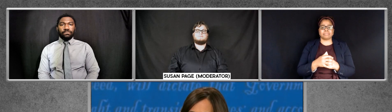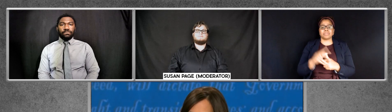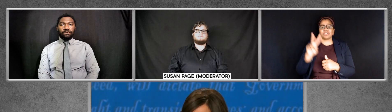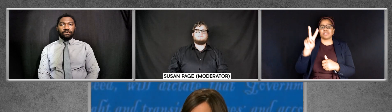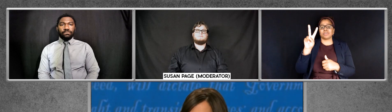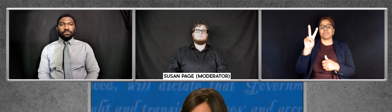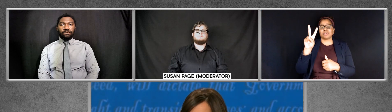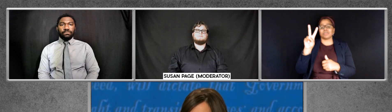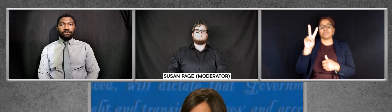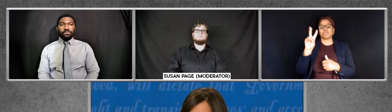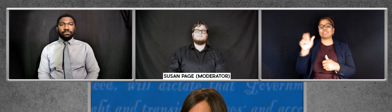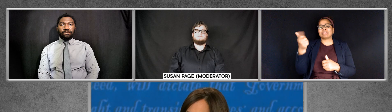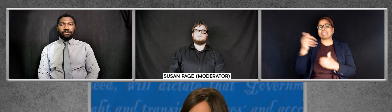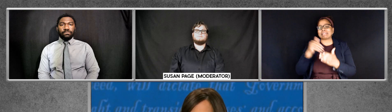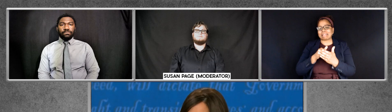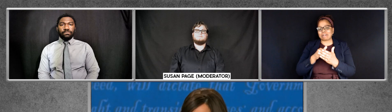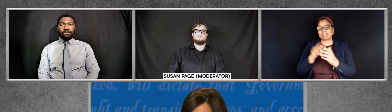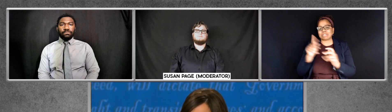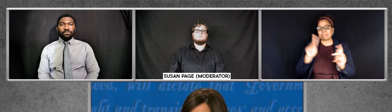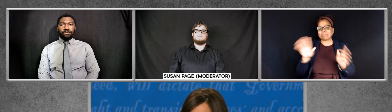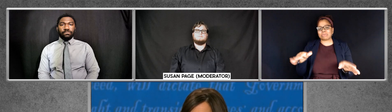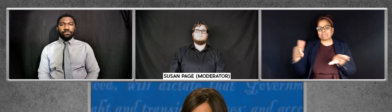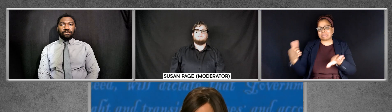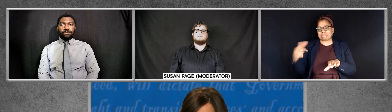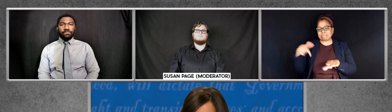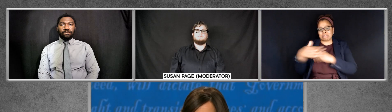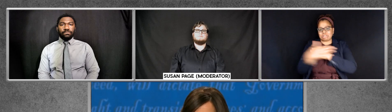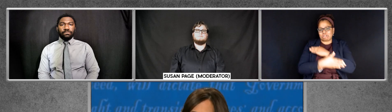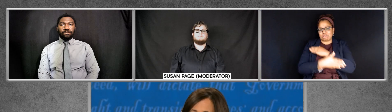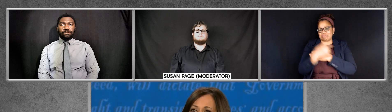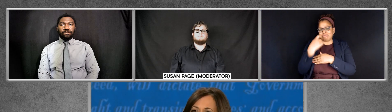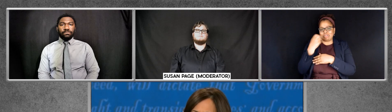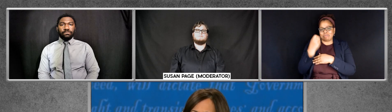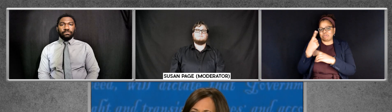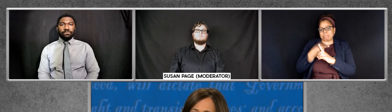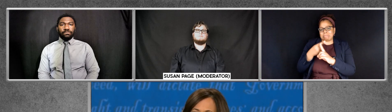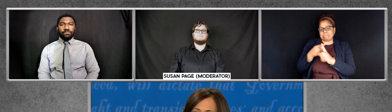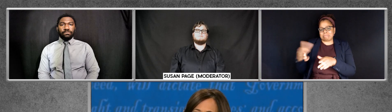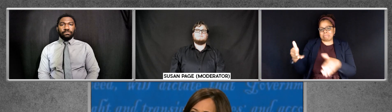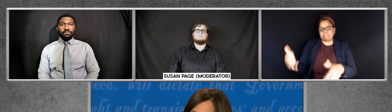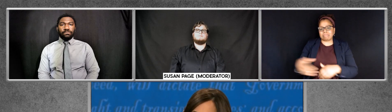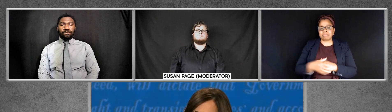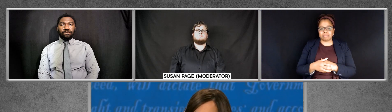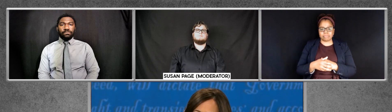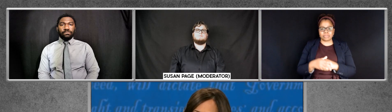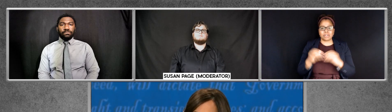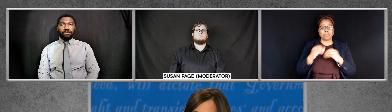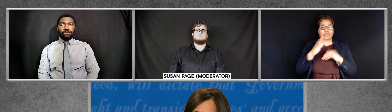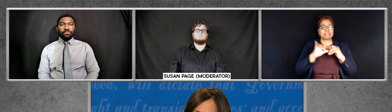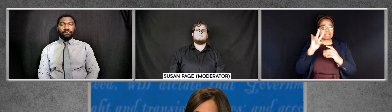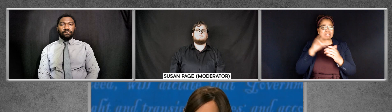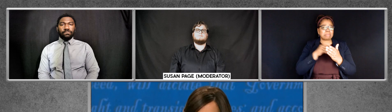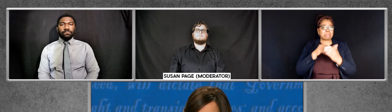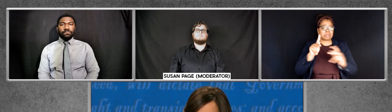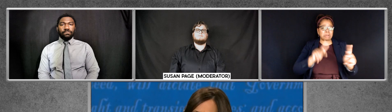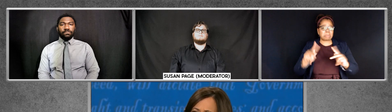210,000 dead people in our country in just the last several months. Over 7 million people who have contracted this